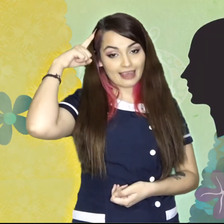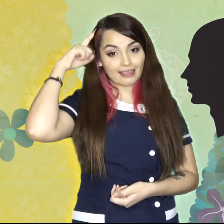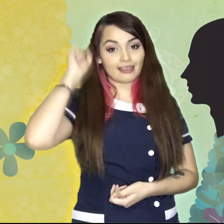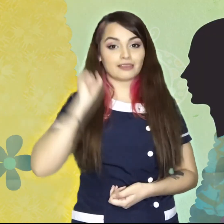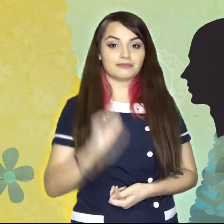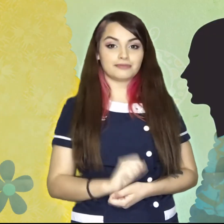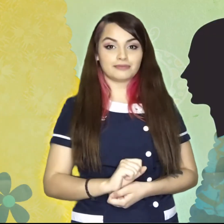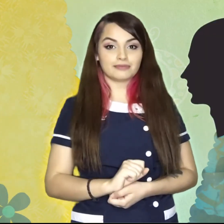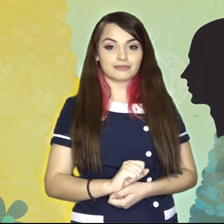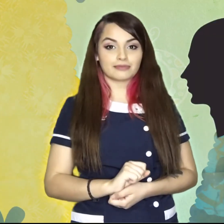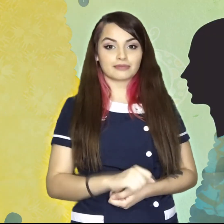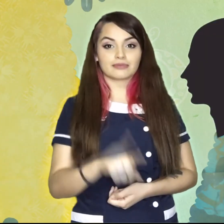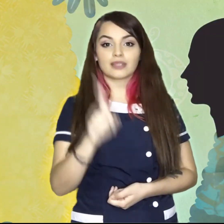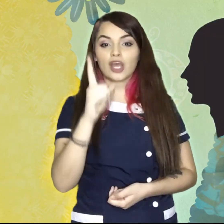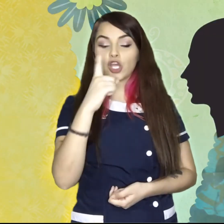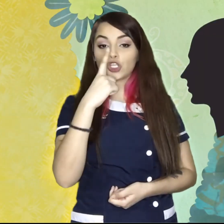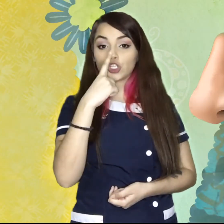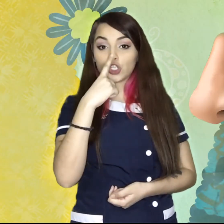Head.